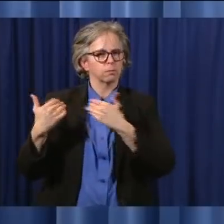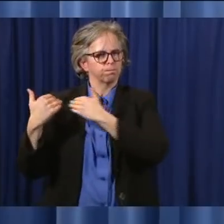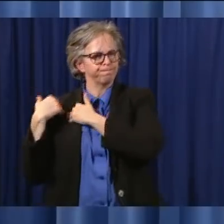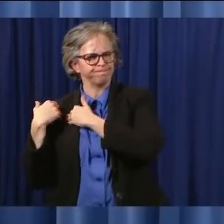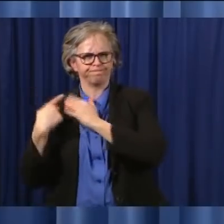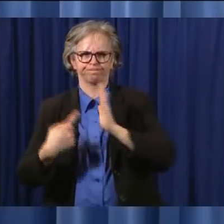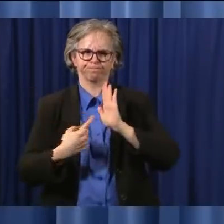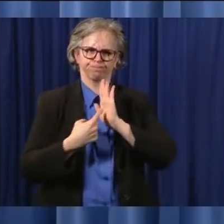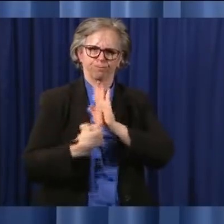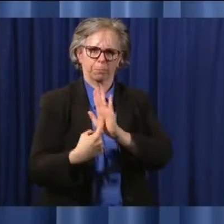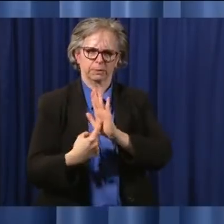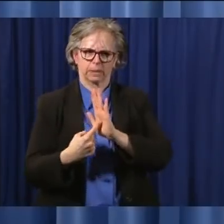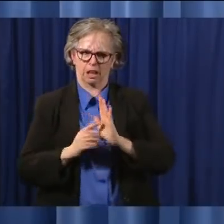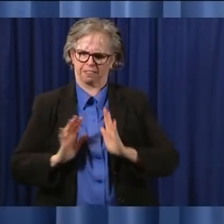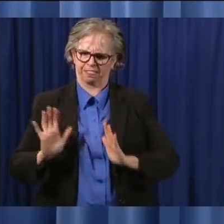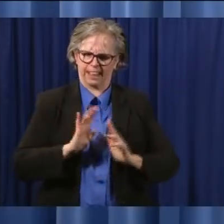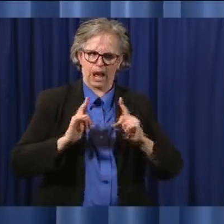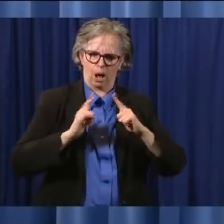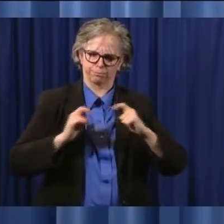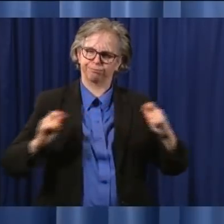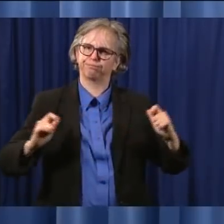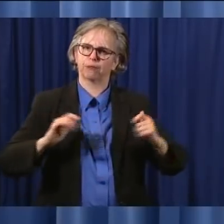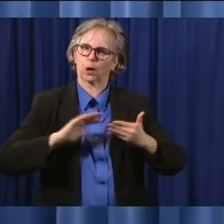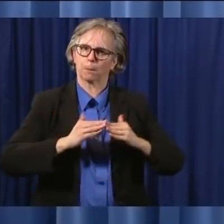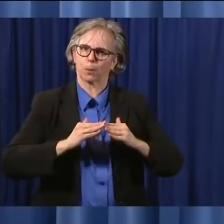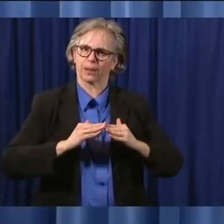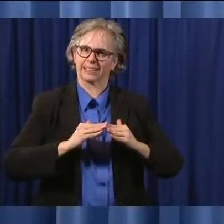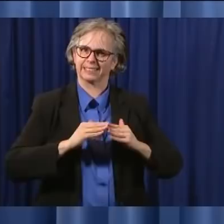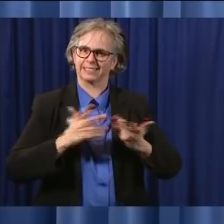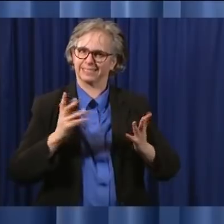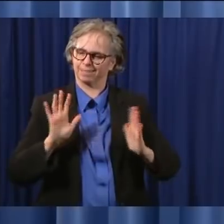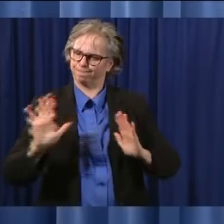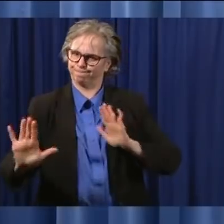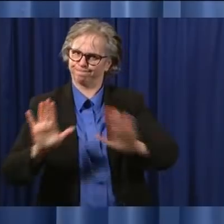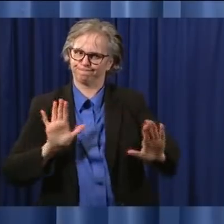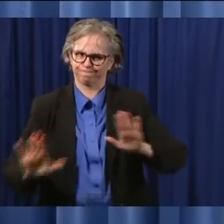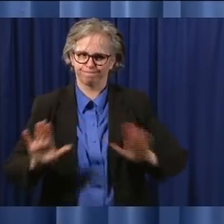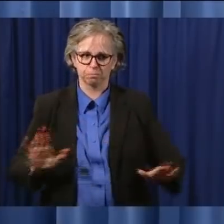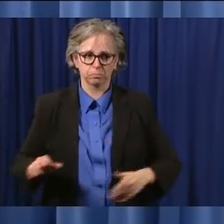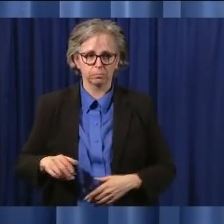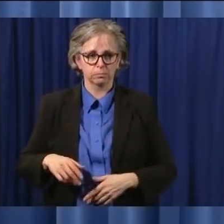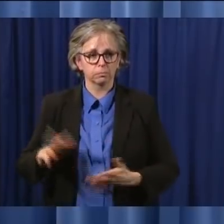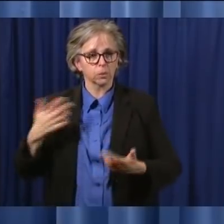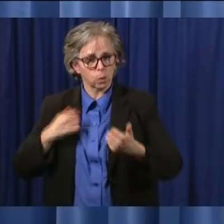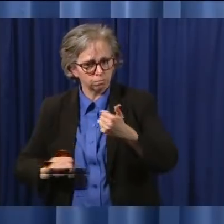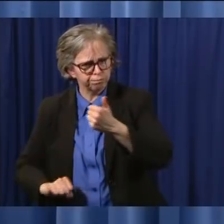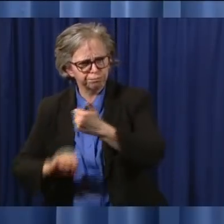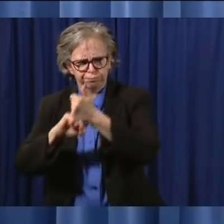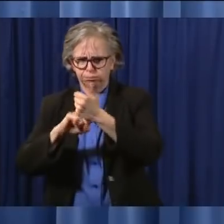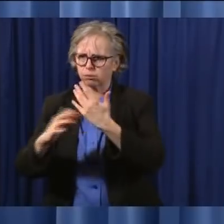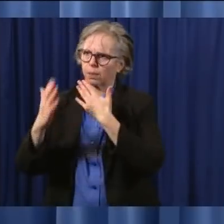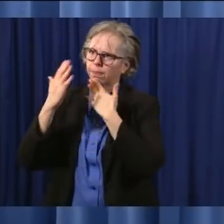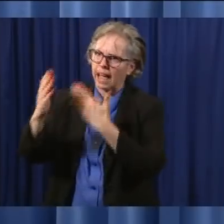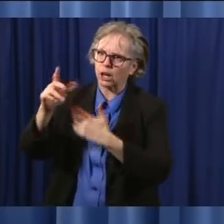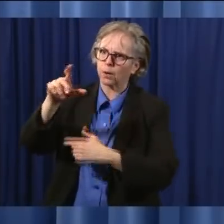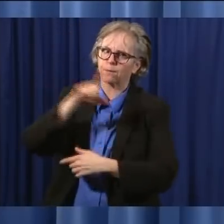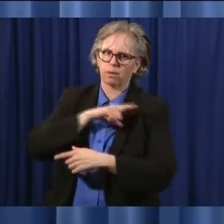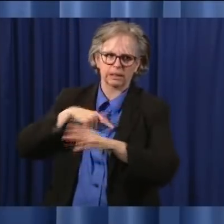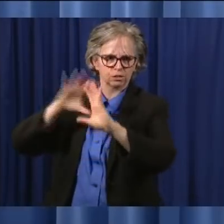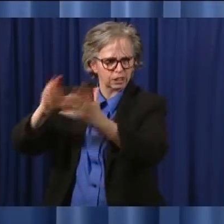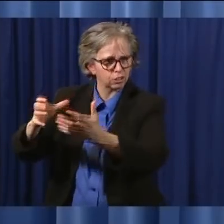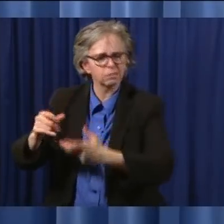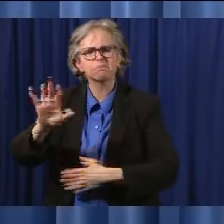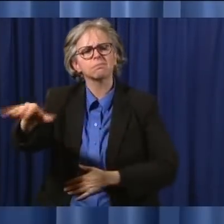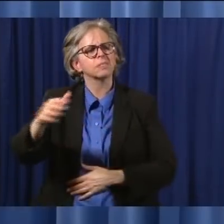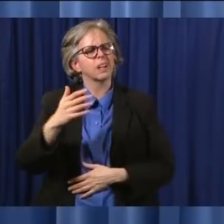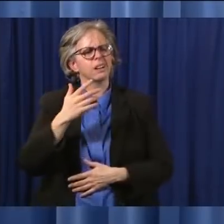own communities. We are grateful for the General Assembly's support of these efforts and helping us move forward. This work is vital,